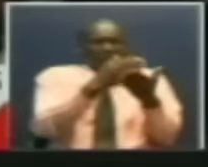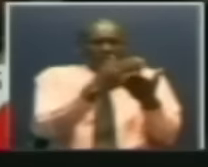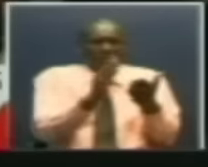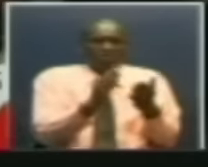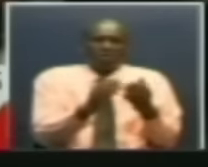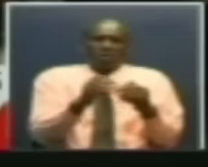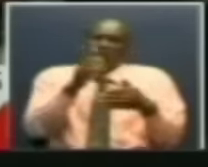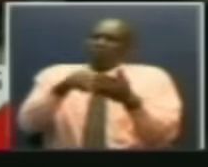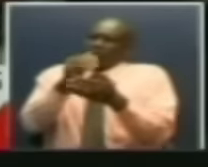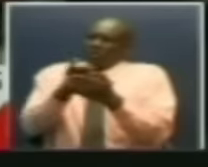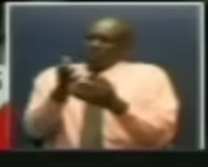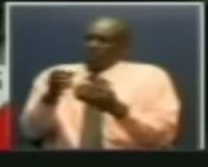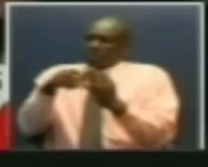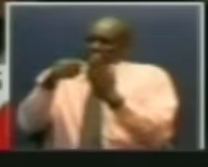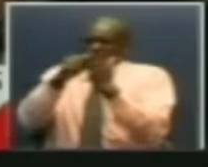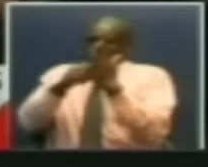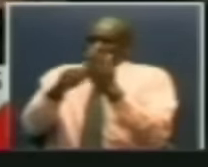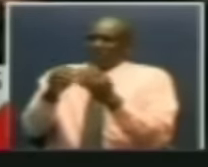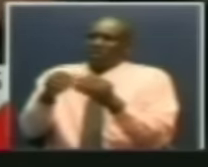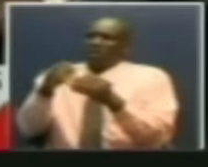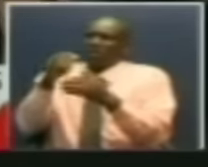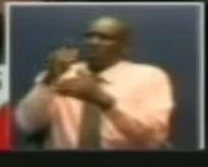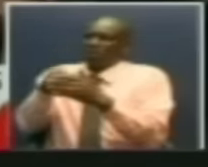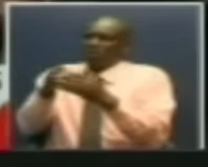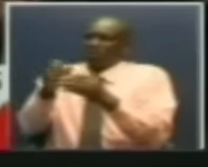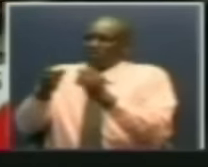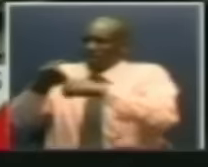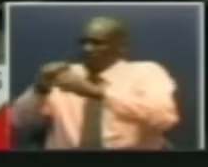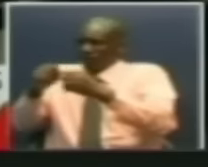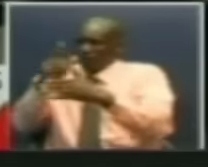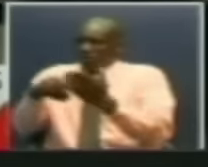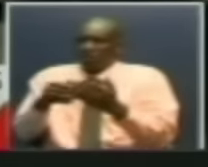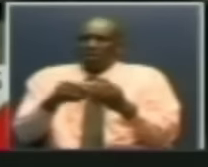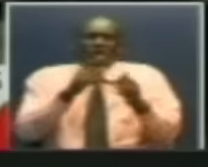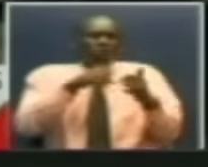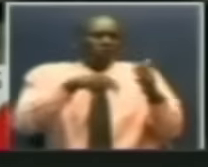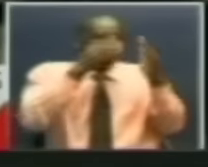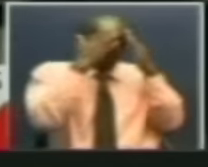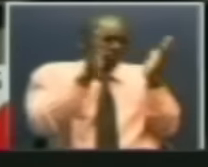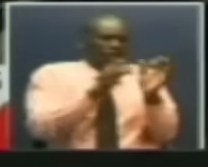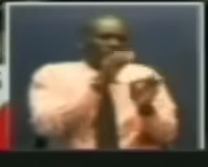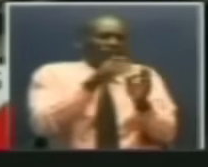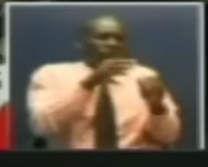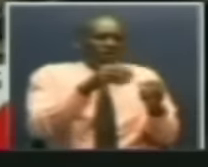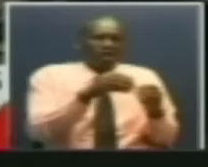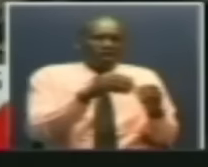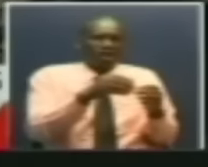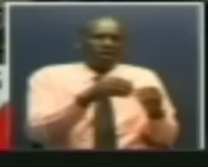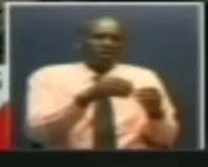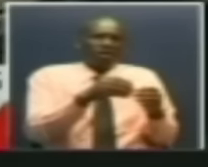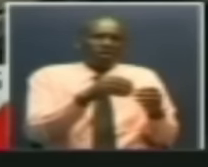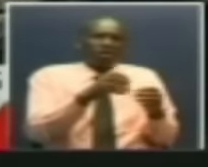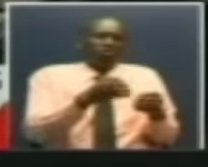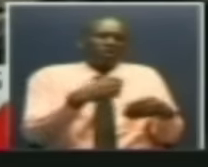what were some of those indicators? Was it that he was financing what terror activities? What I don't know is whether you are putting me to court to